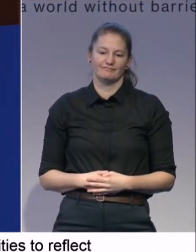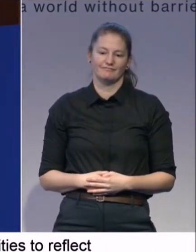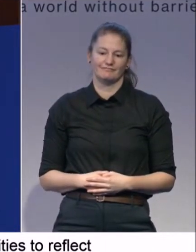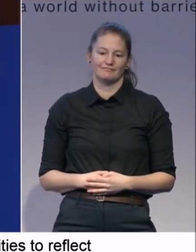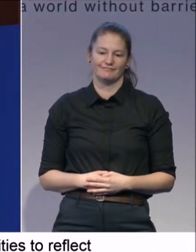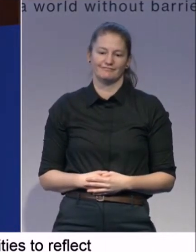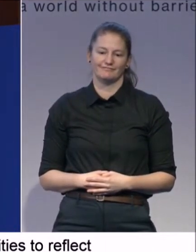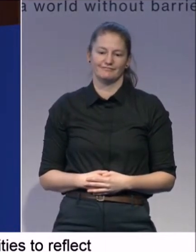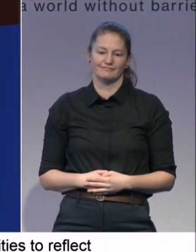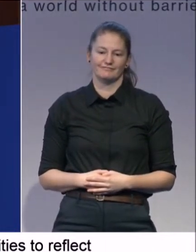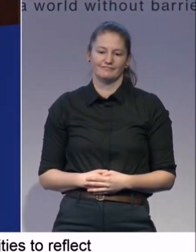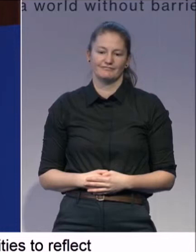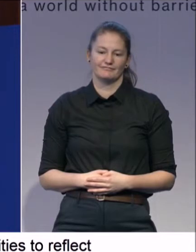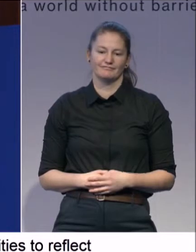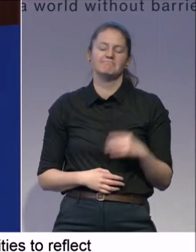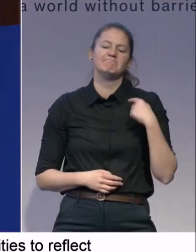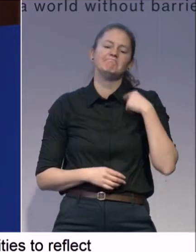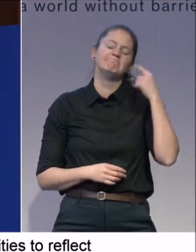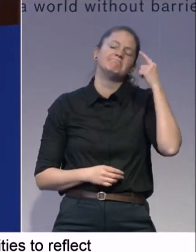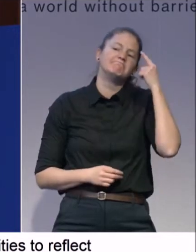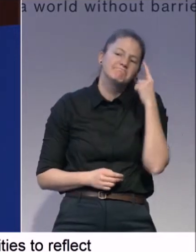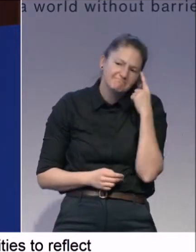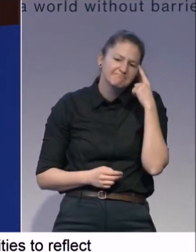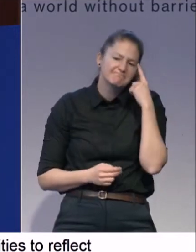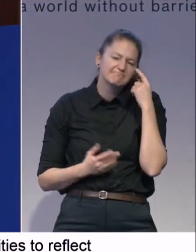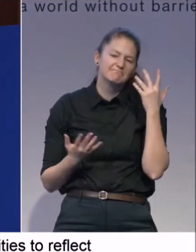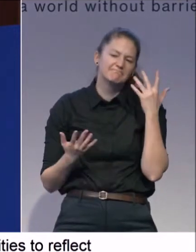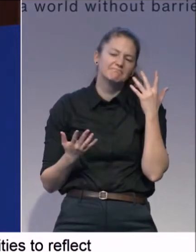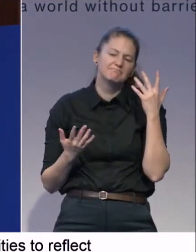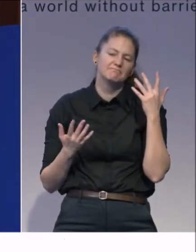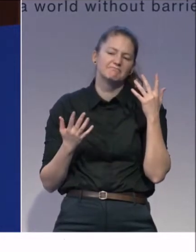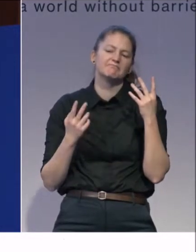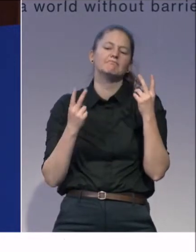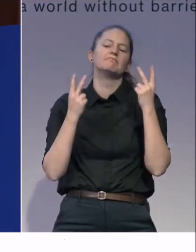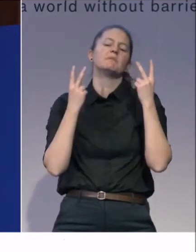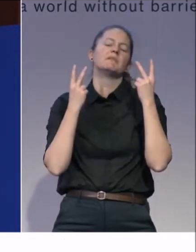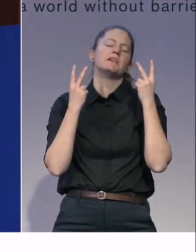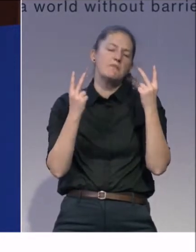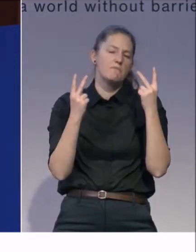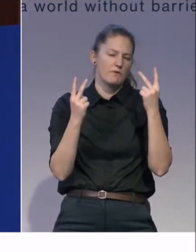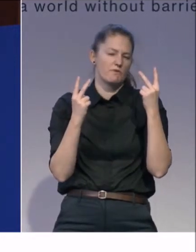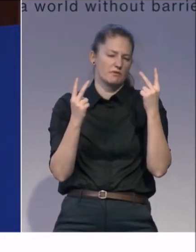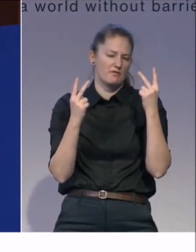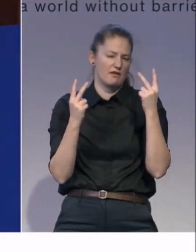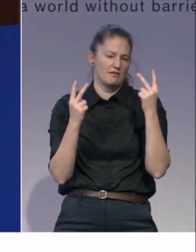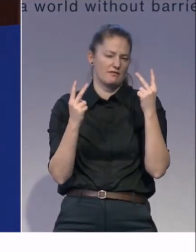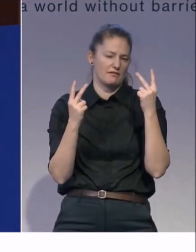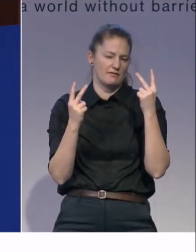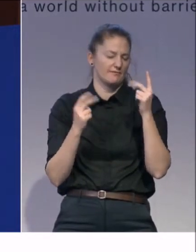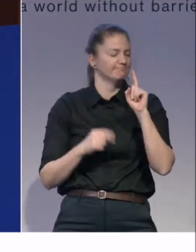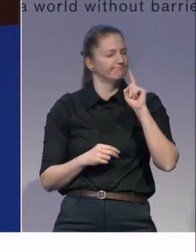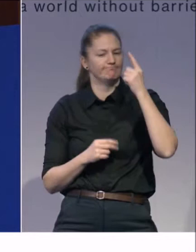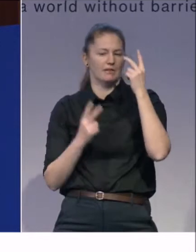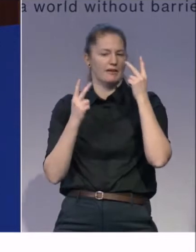condition, but it's not enough. We need really to help